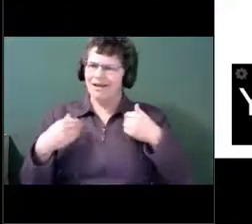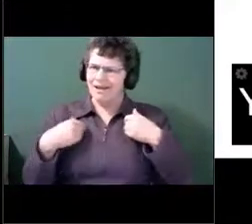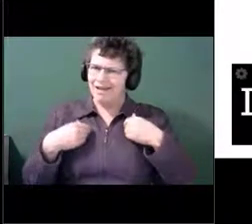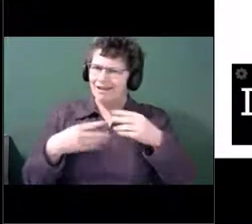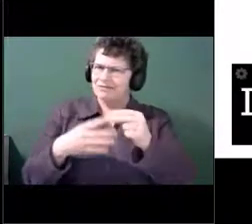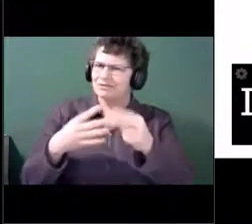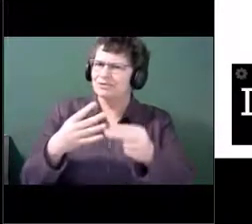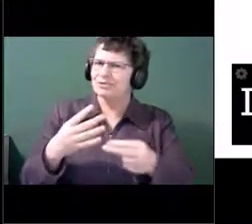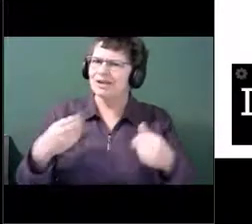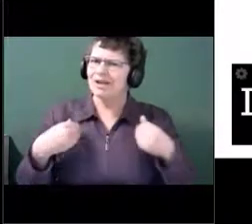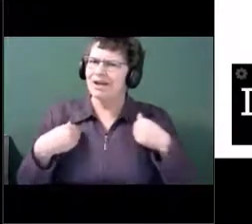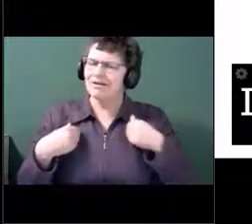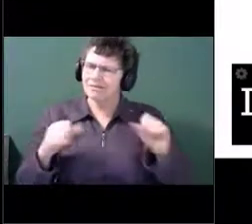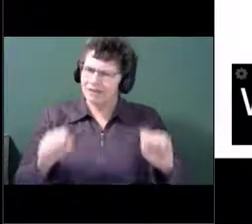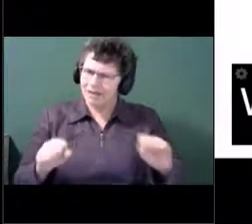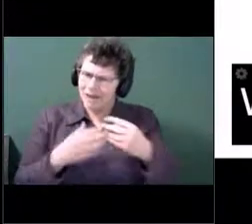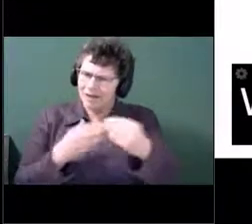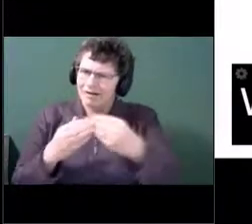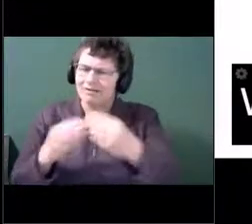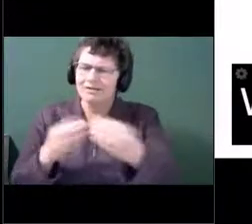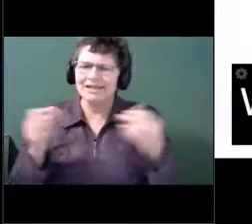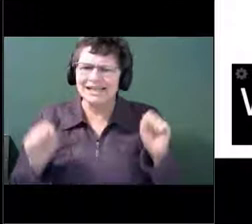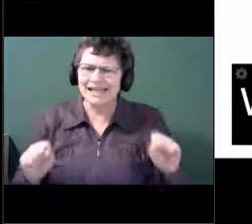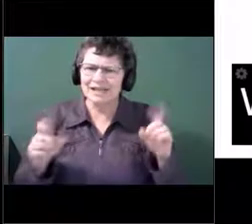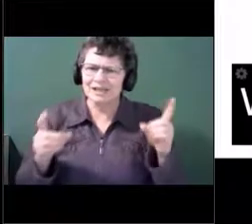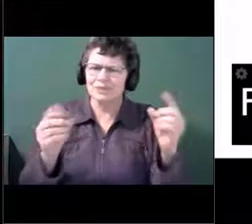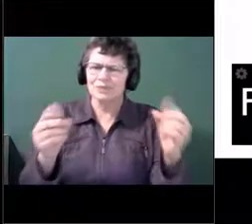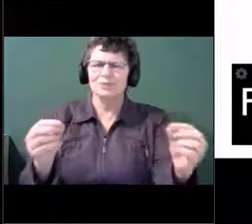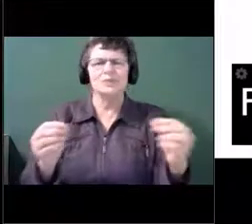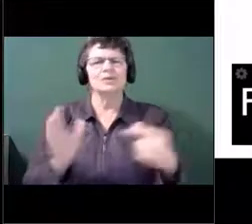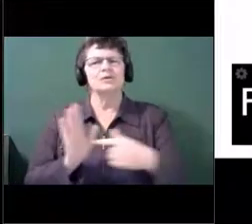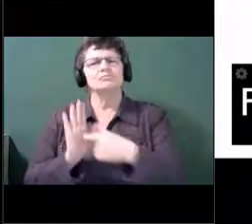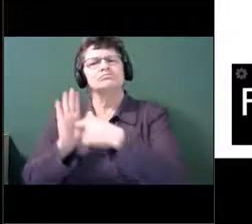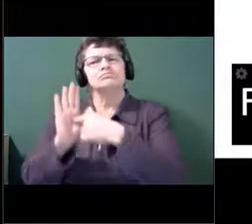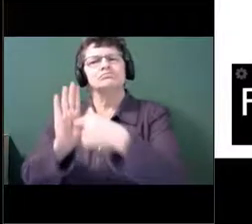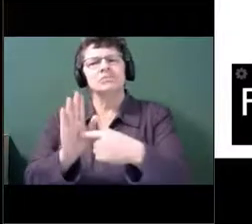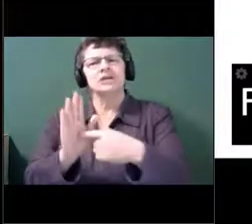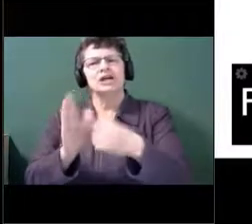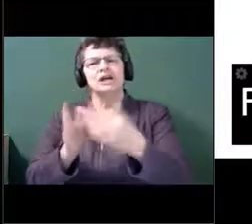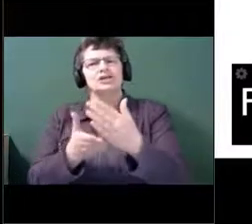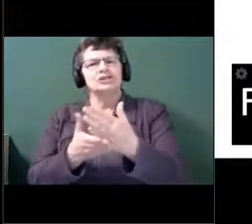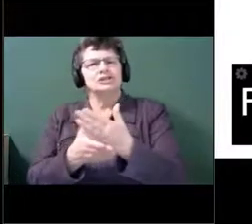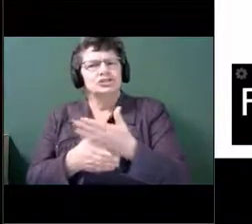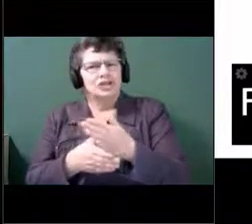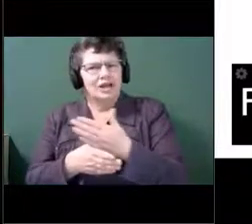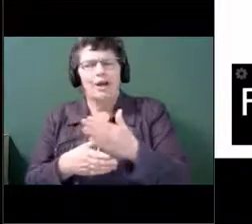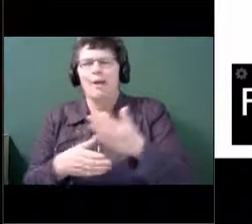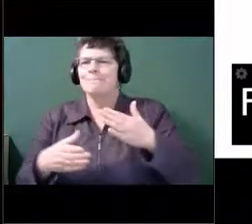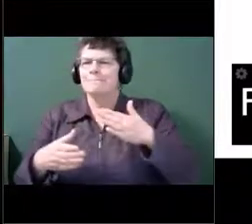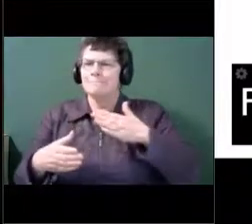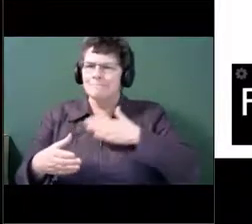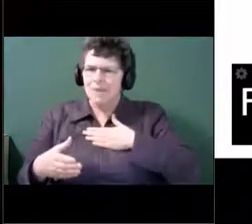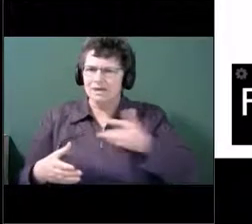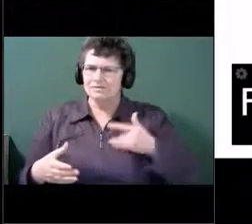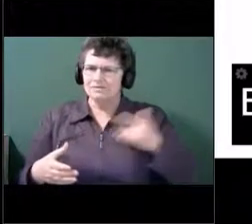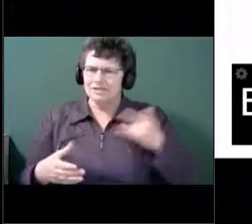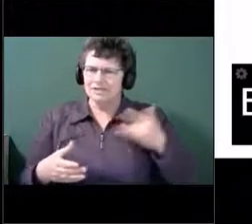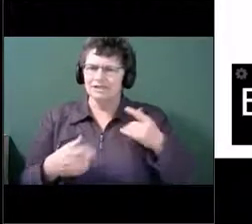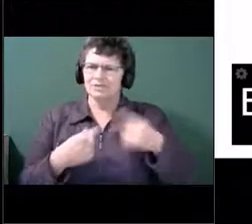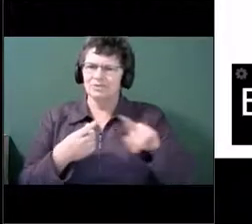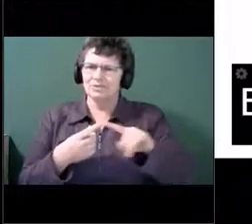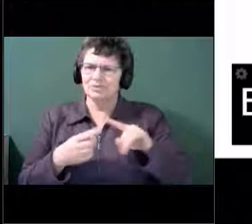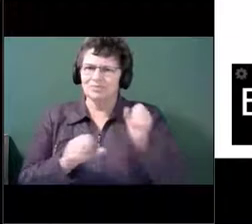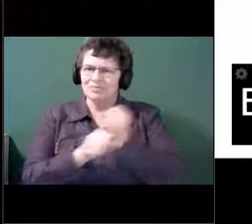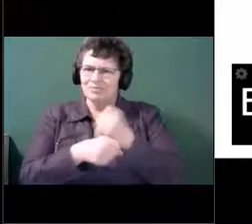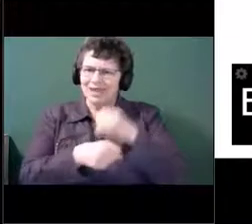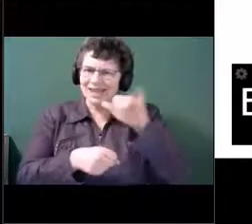had from making that. And ever thinking of Susan and Gloria, because they opened